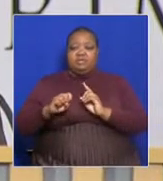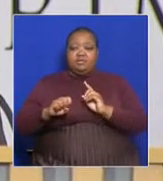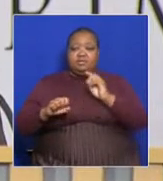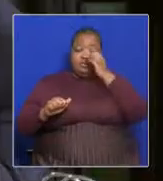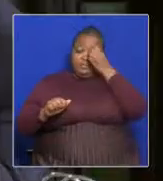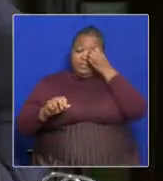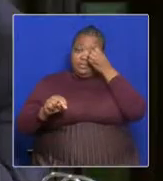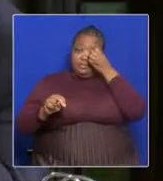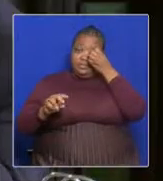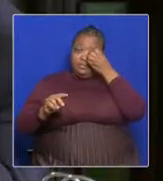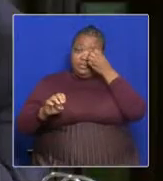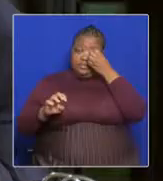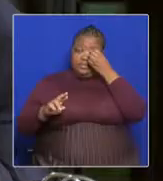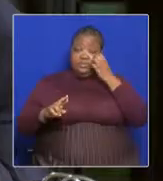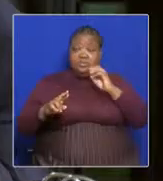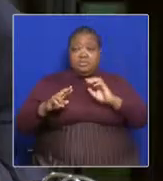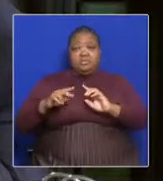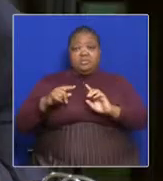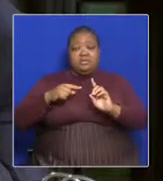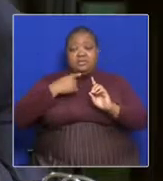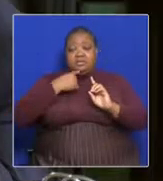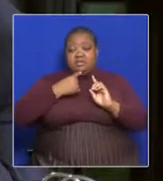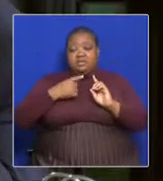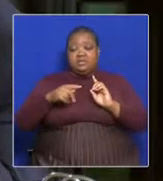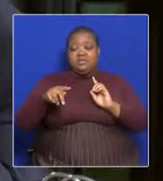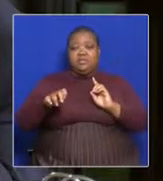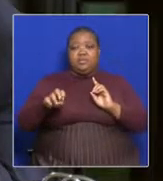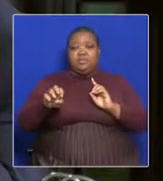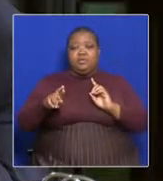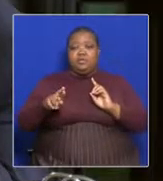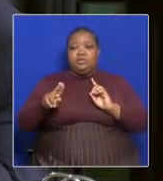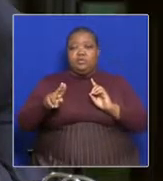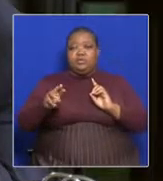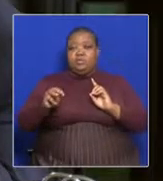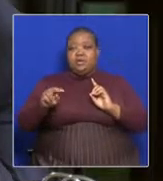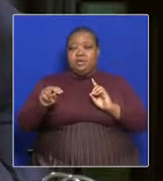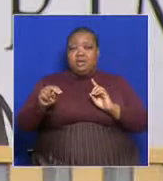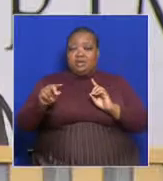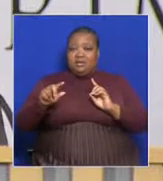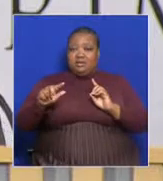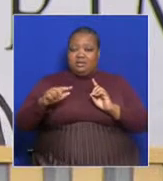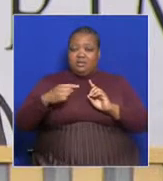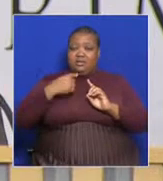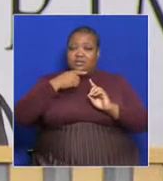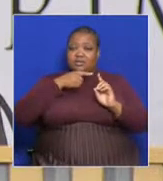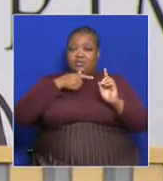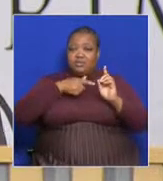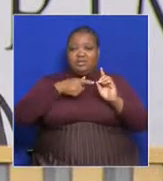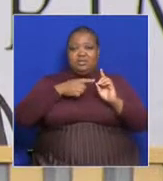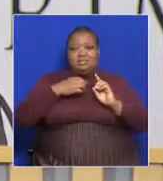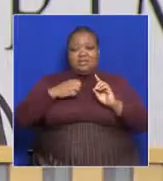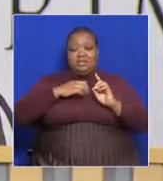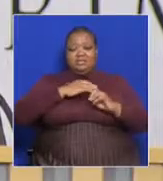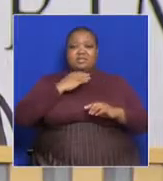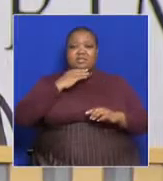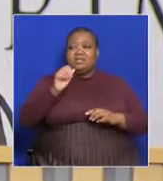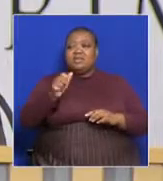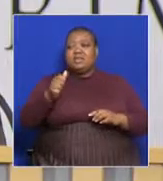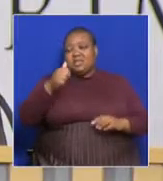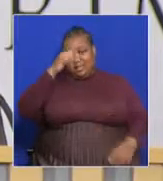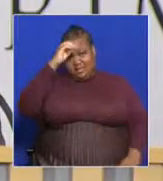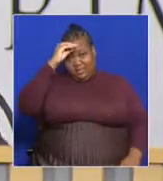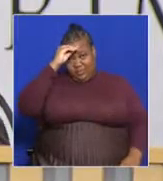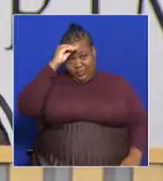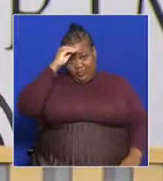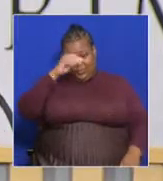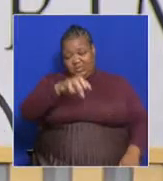Do you not get resources from other police stations when it's necessary? Yes, we do,